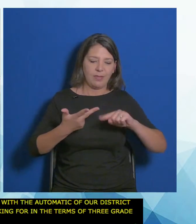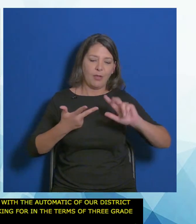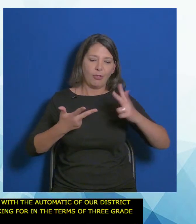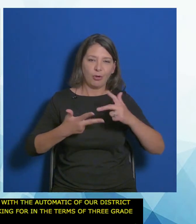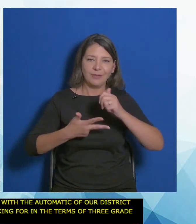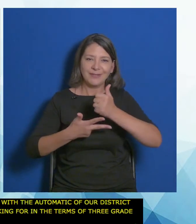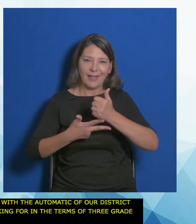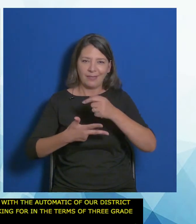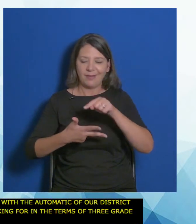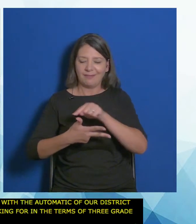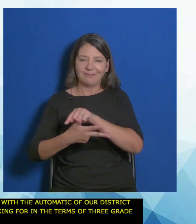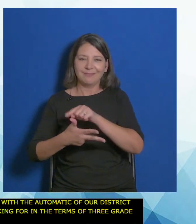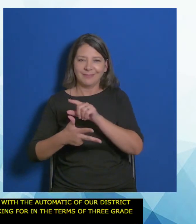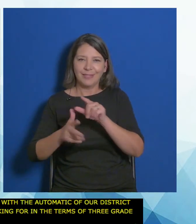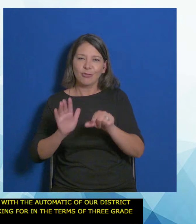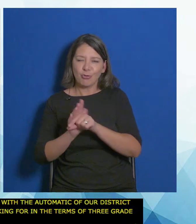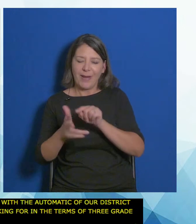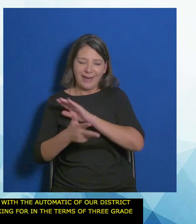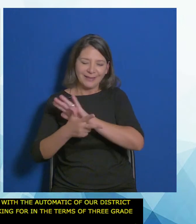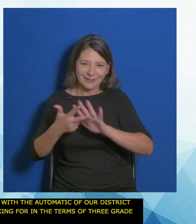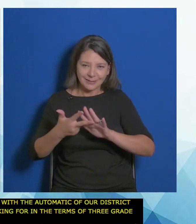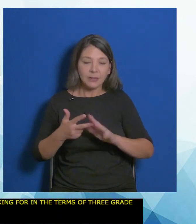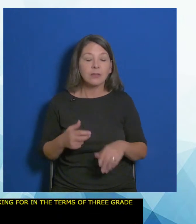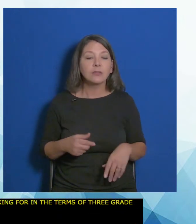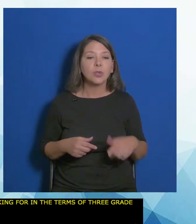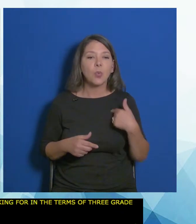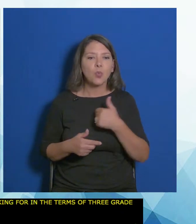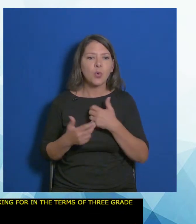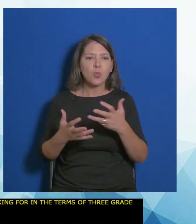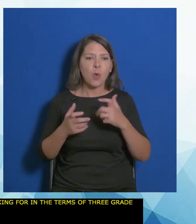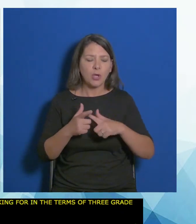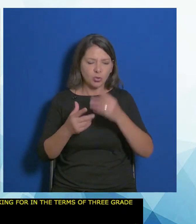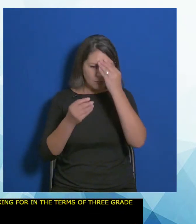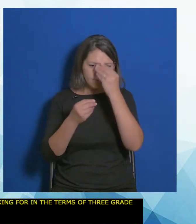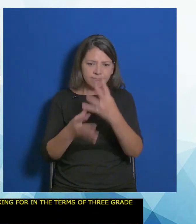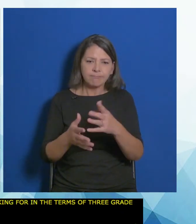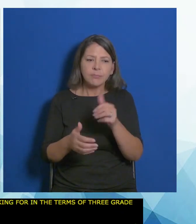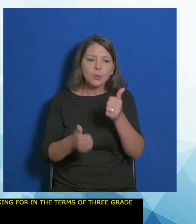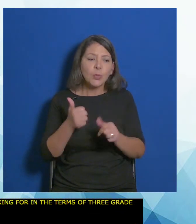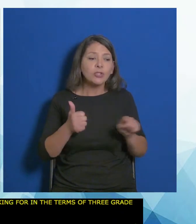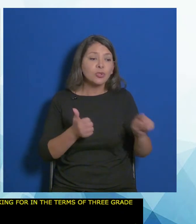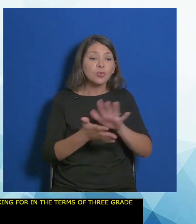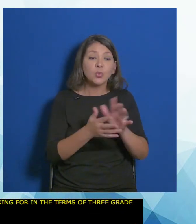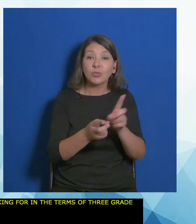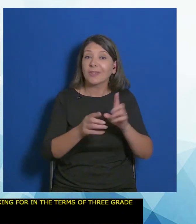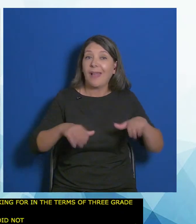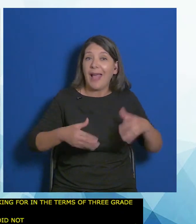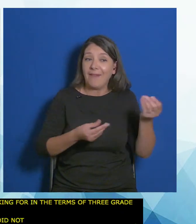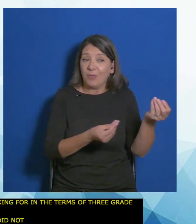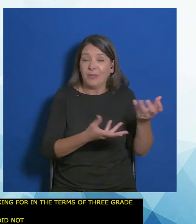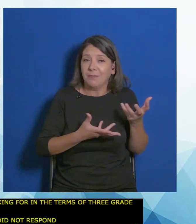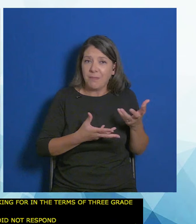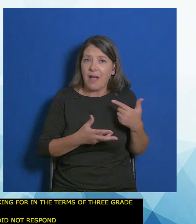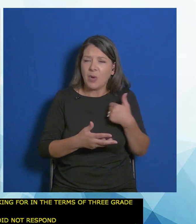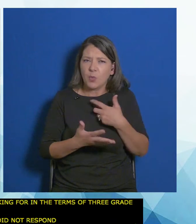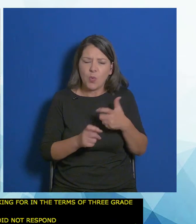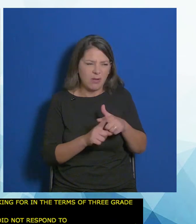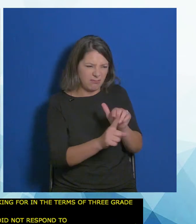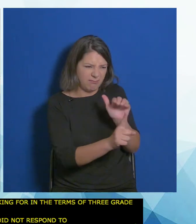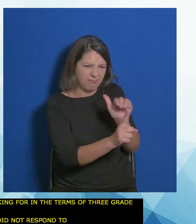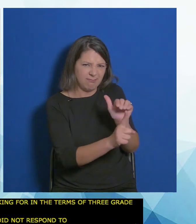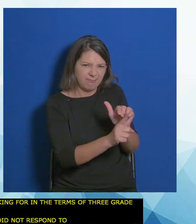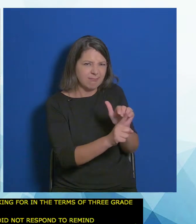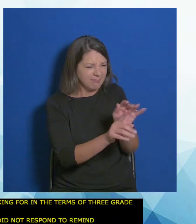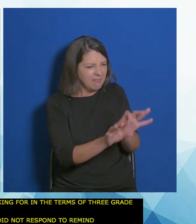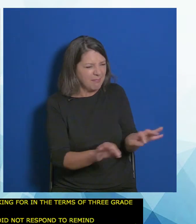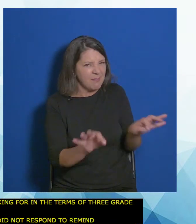impacted. And last, we wanted to share with them, to the districts who did not respond, to remind them of the importance